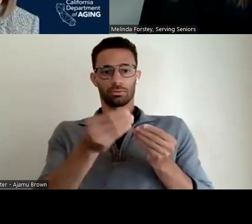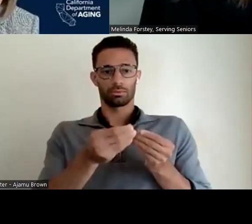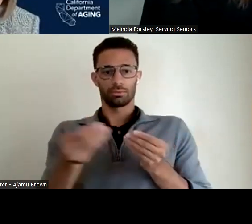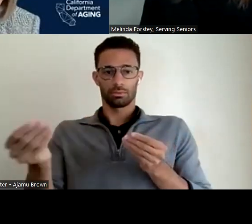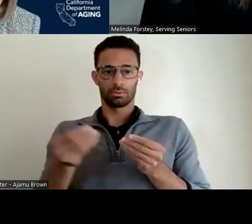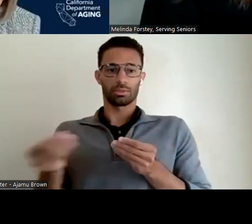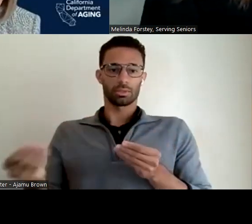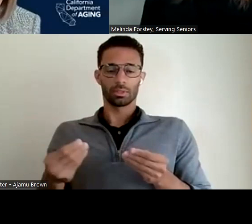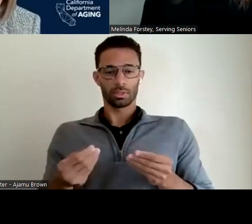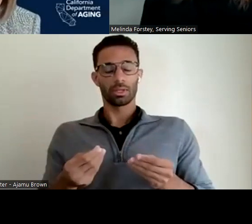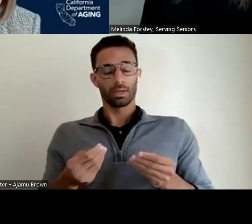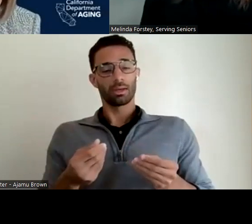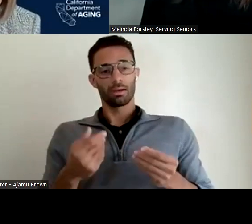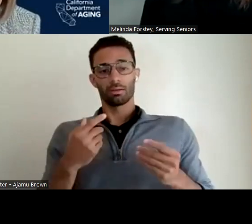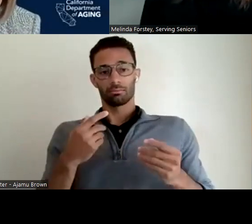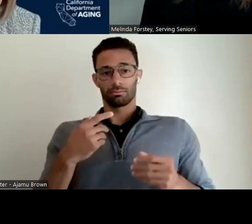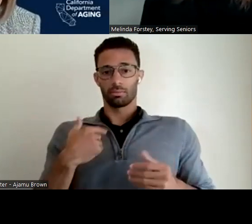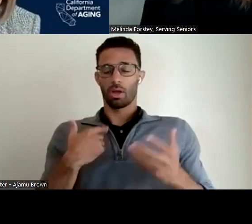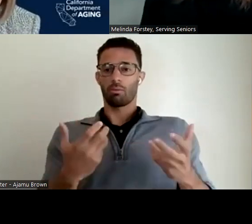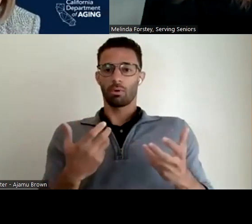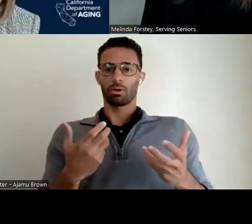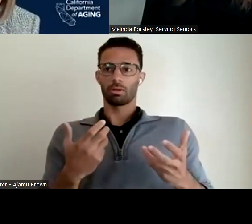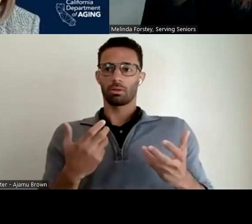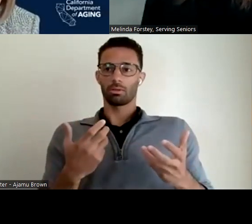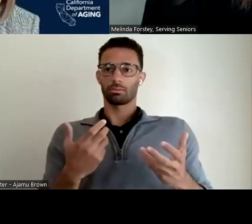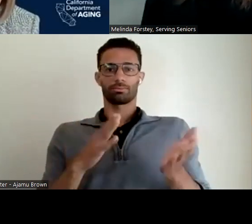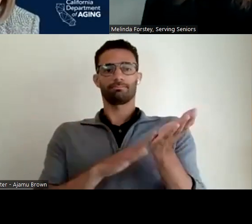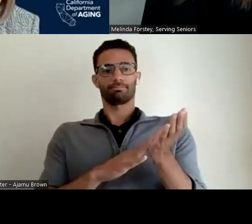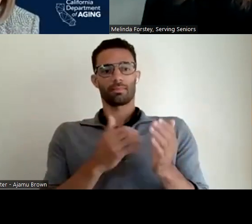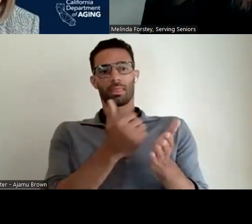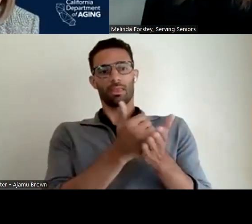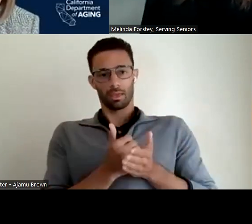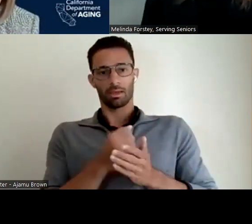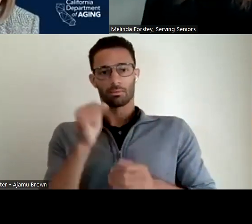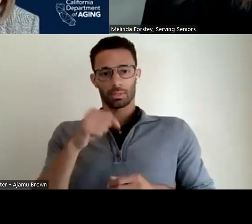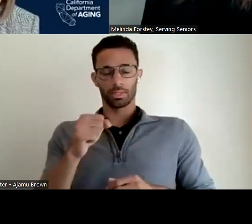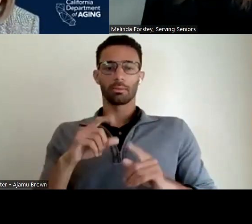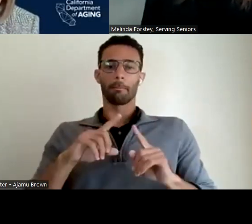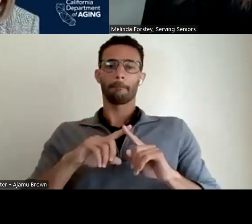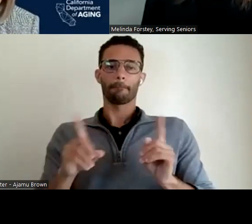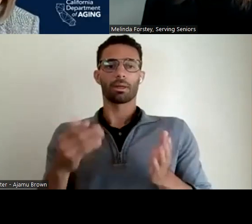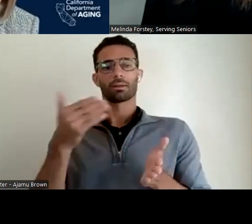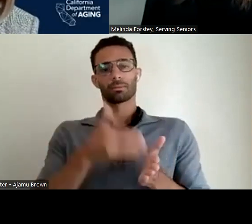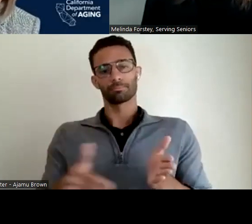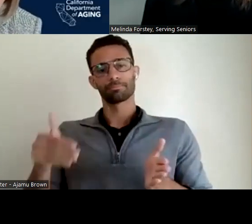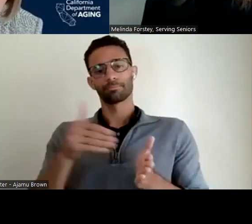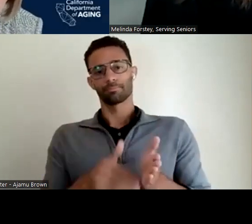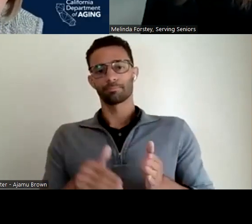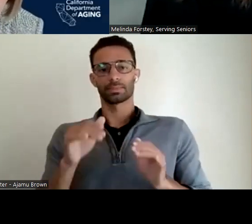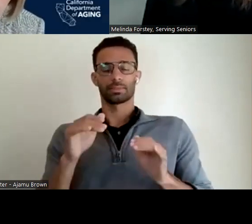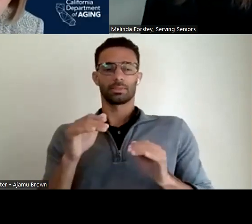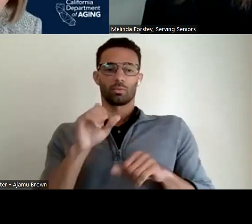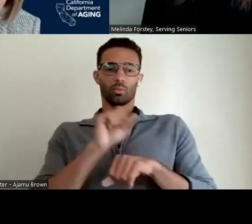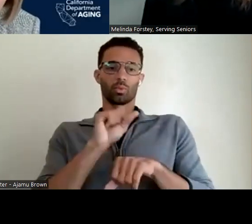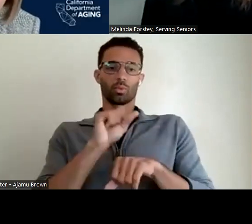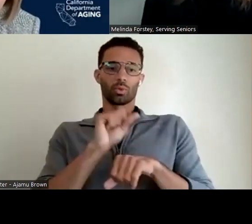we did get help, but if you're repeating the same thing over and over, it's just frustrating, and it's nothing against the work